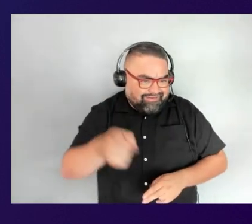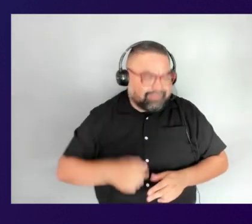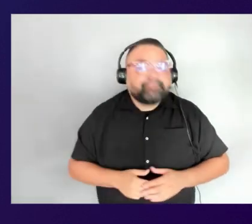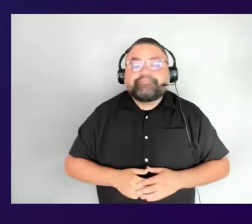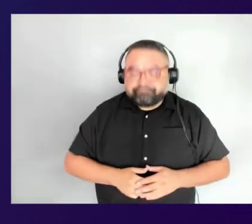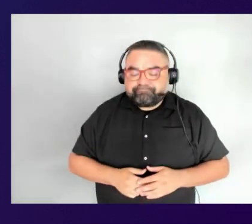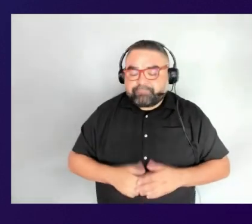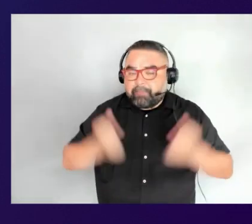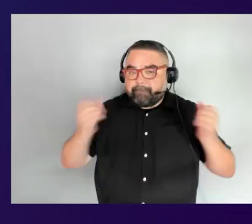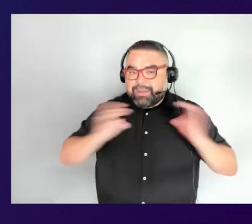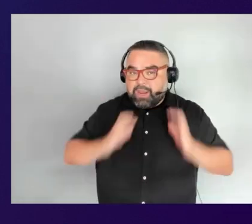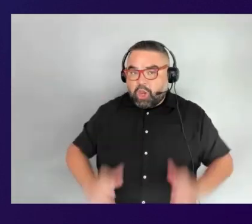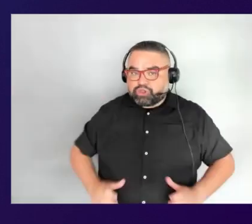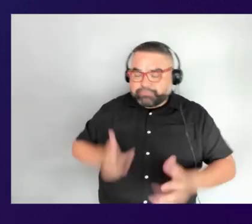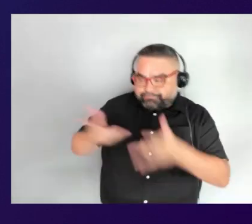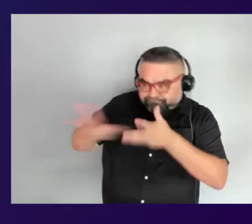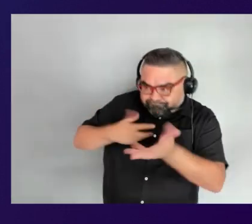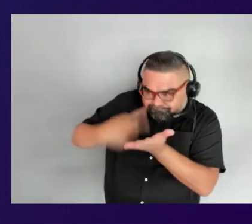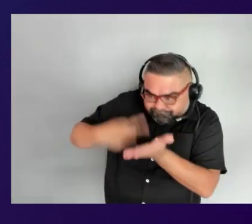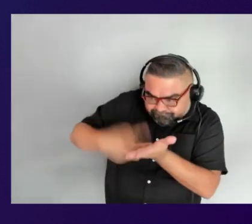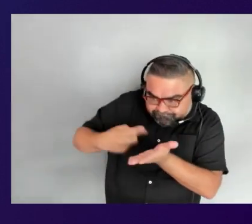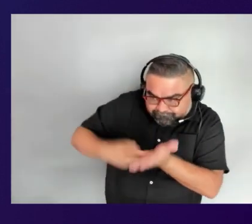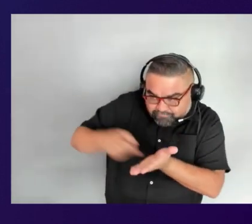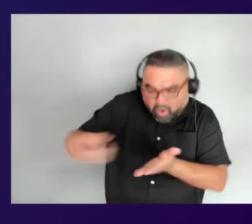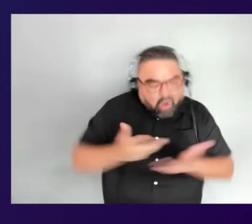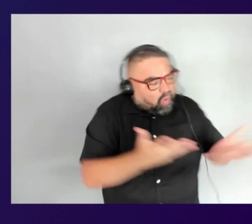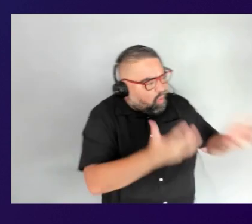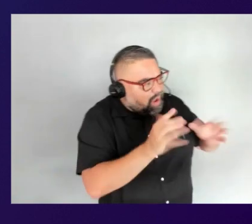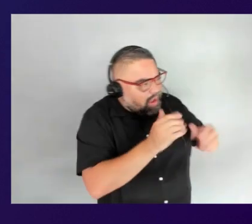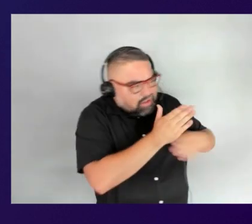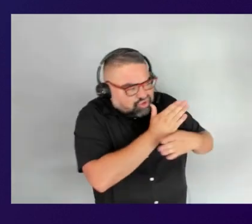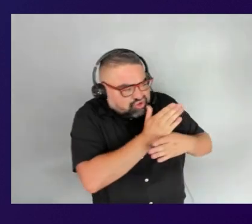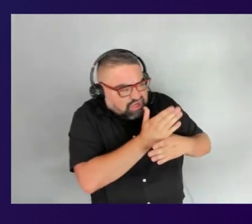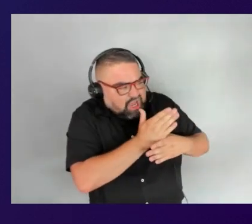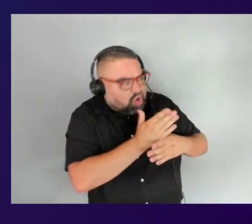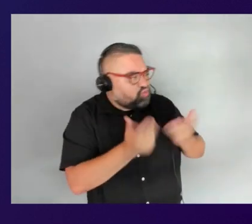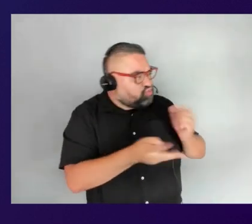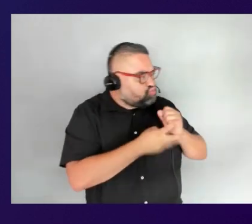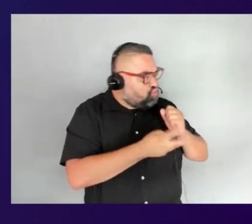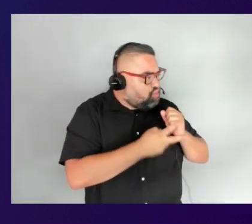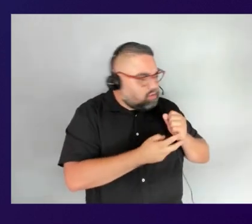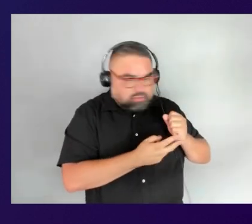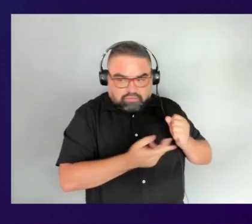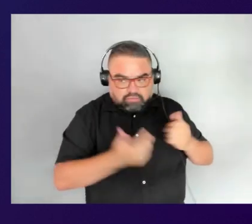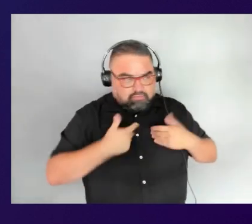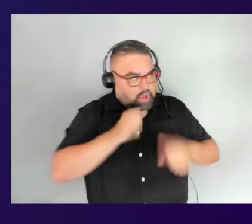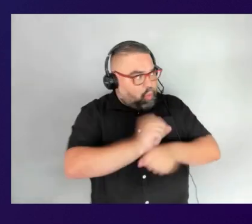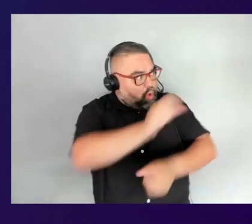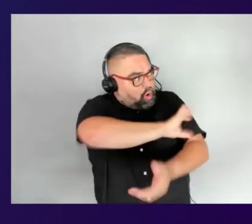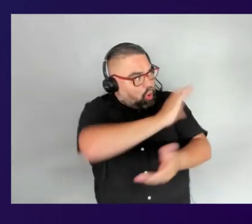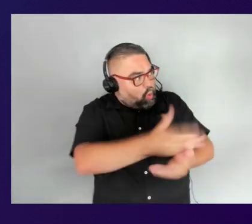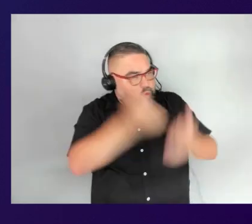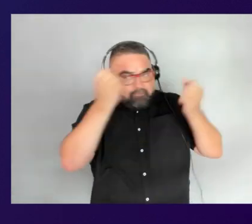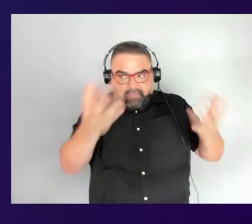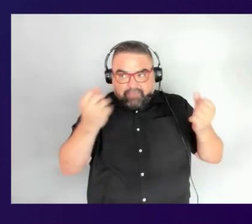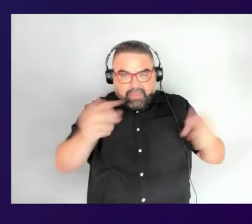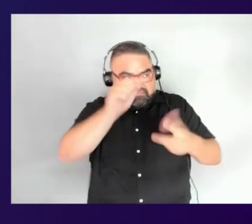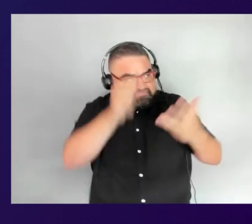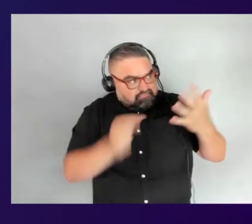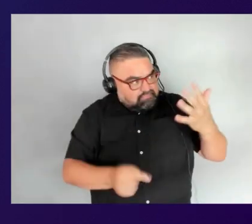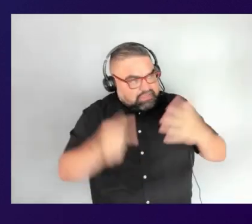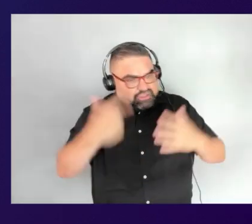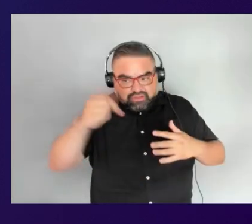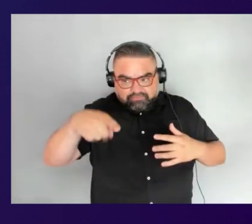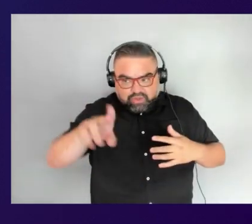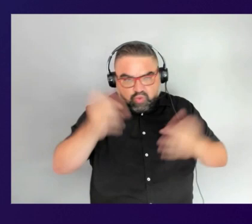when we talk to them, they're looking for shared storage. They have a workload with multiple compute instances, multiple GPU instances that